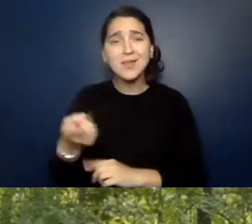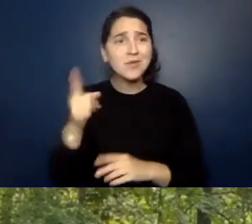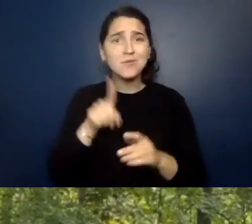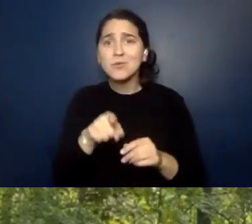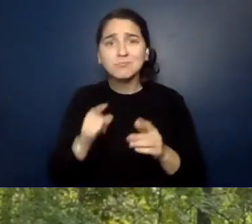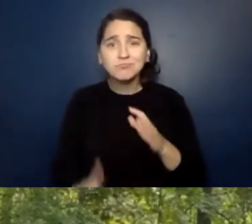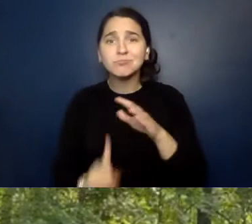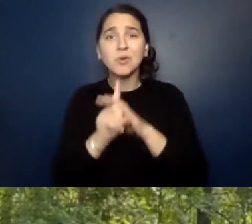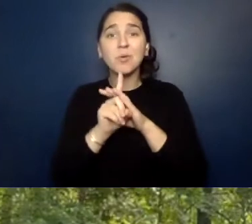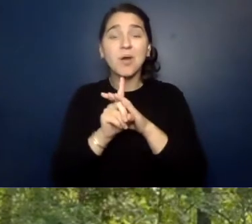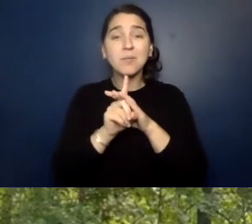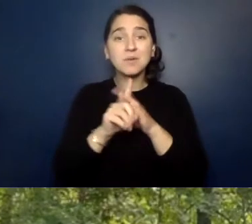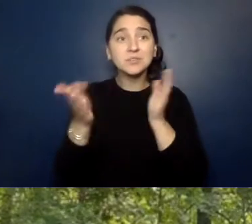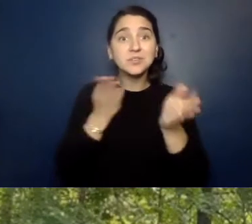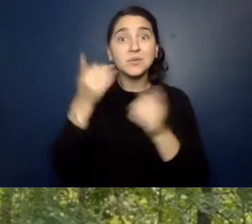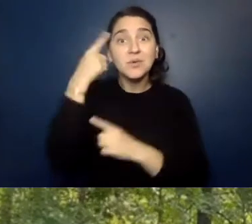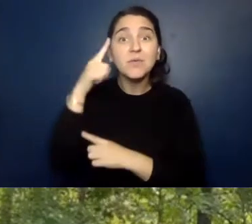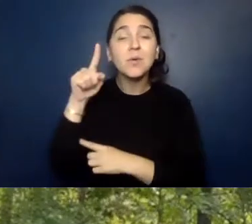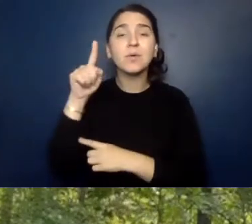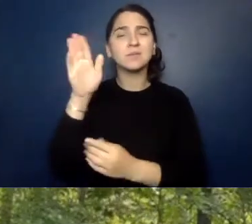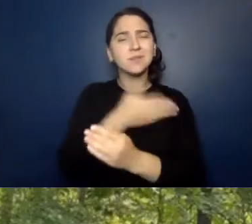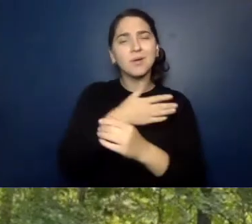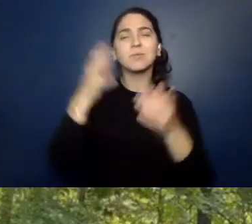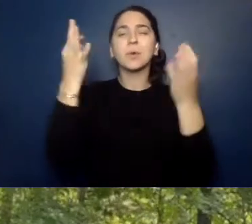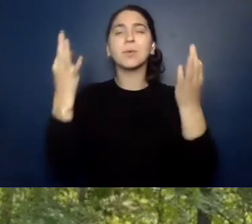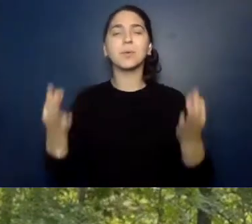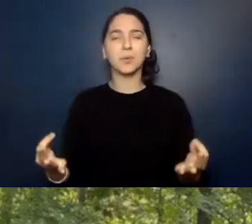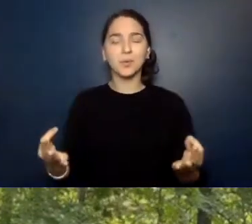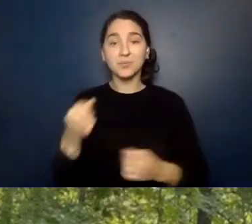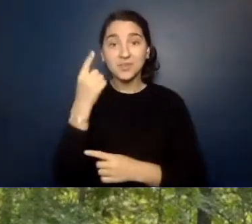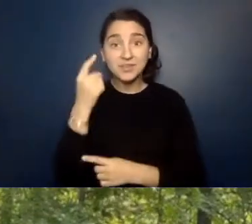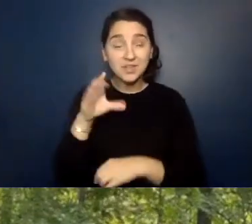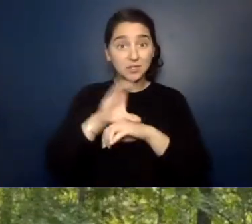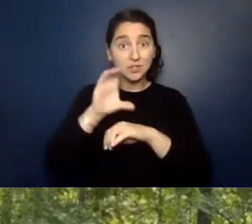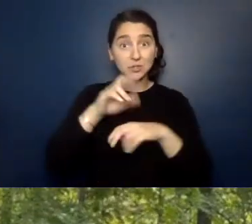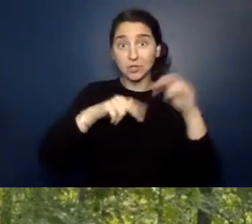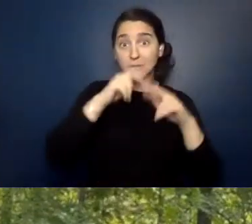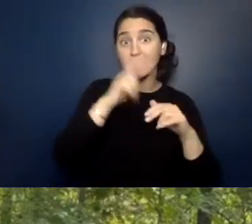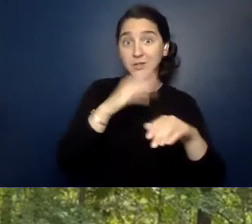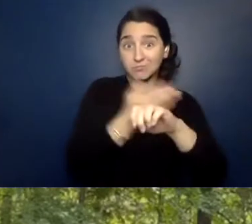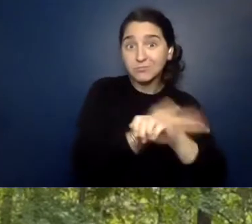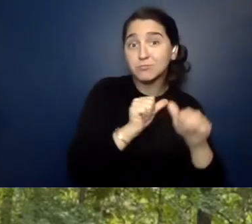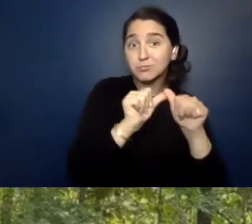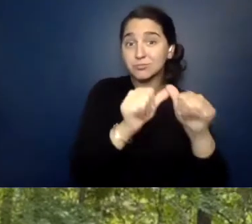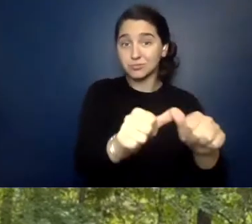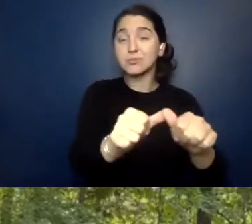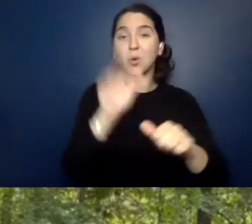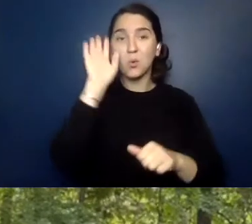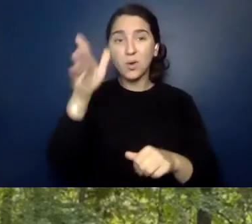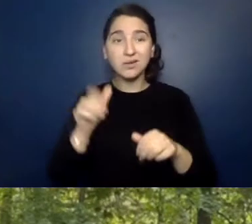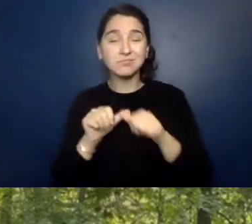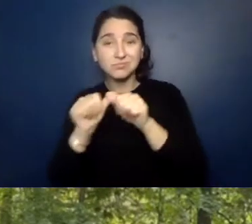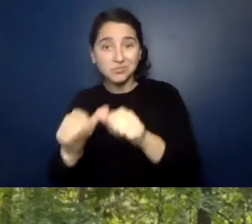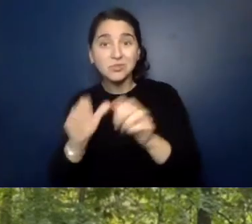service of meditation and song. While work continues at the meeting house, we continue to hold our services online